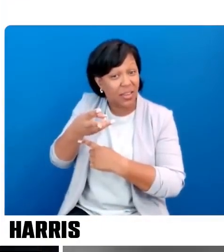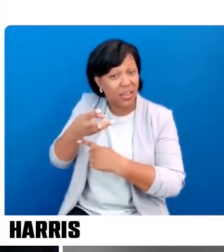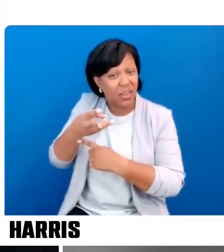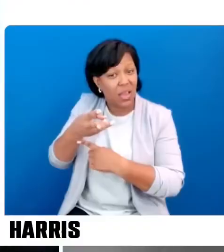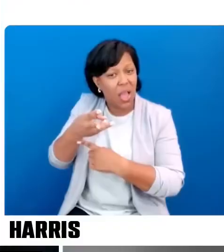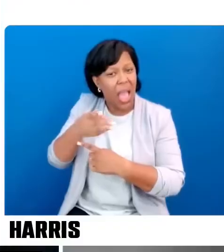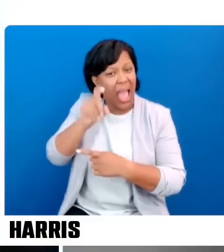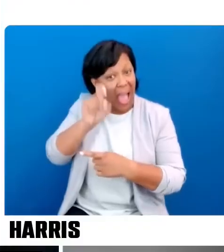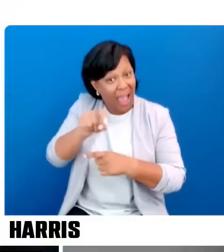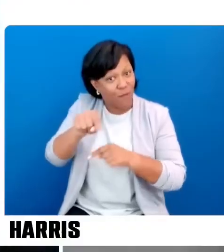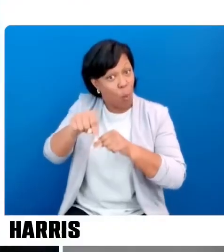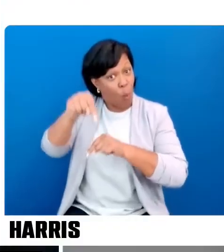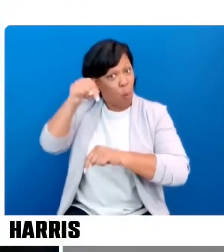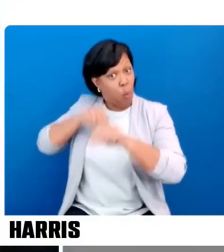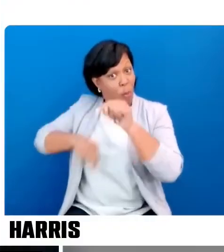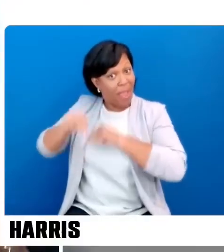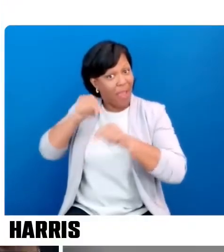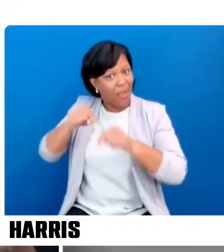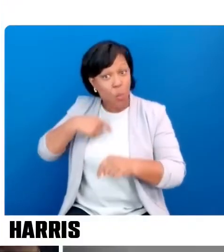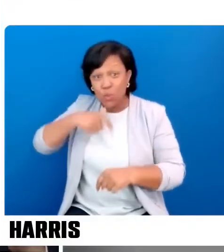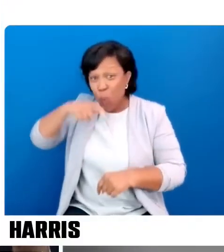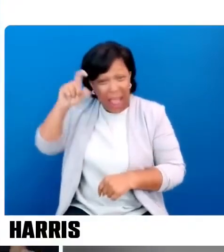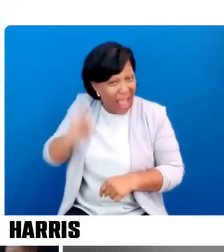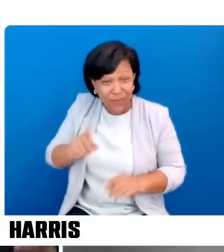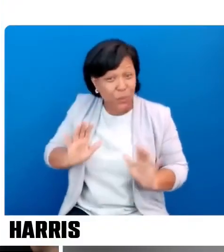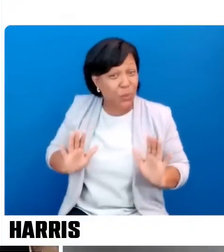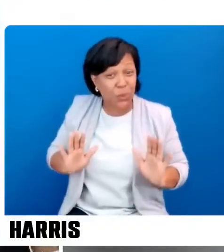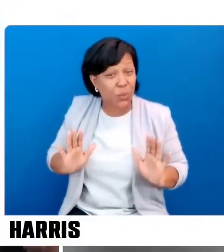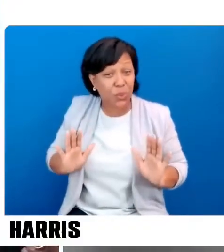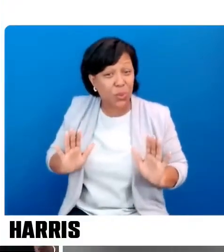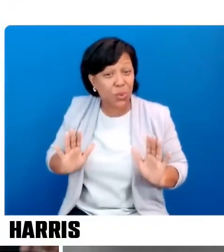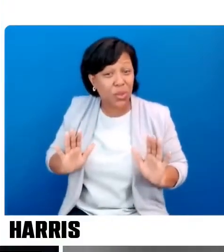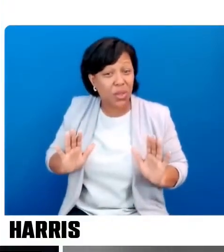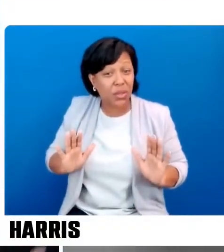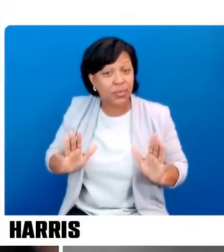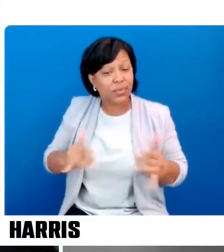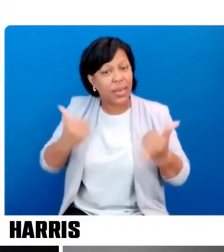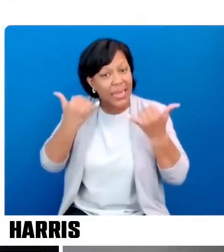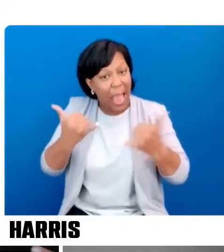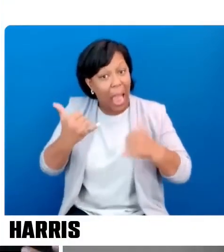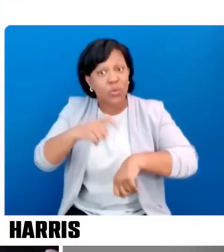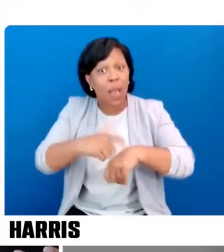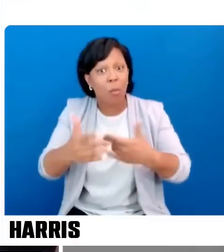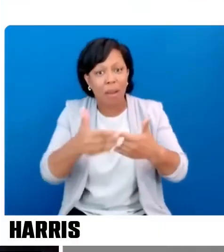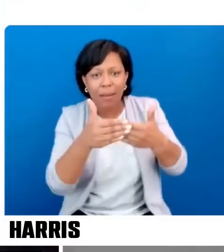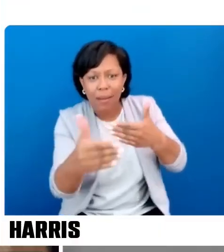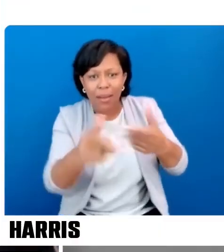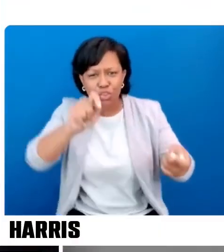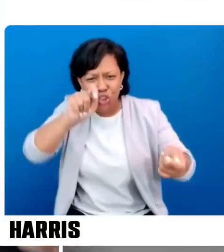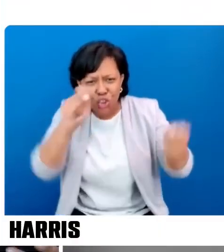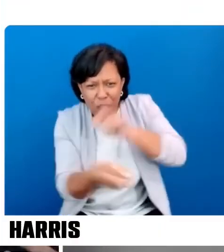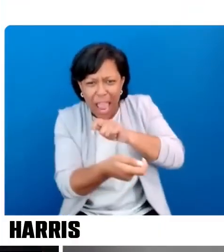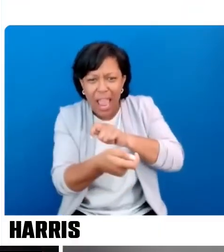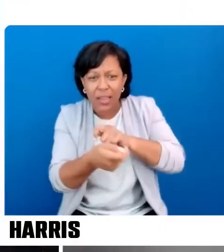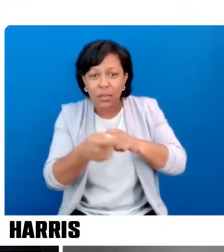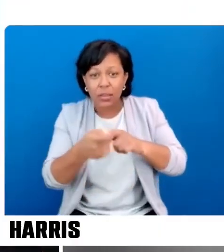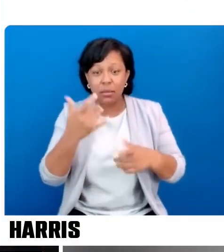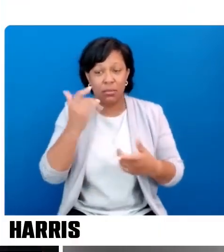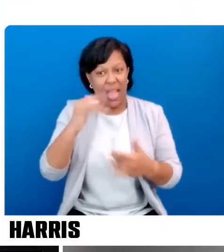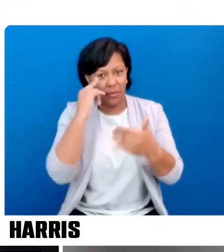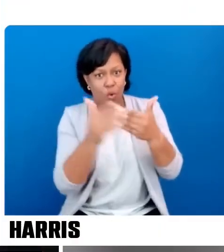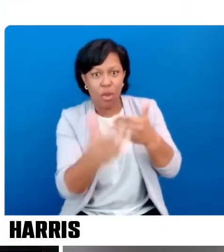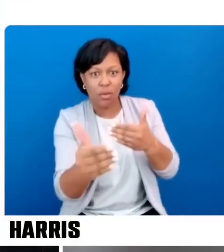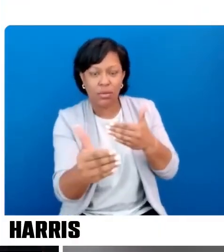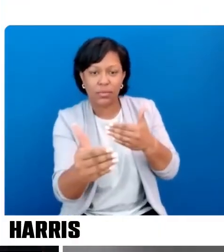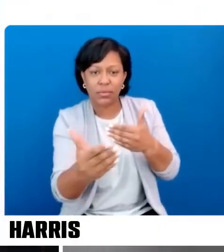time to turn the page. And if that was a bridge too far for you, well, there is a place in our campaign